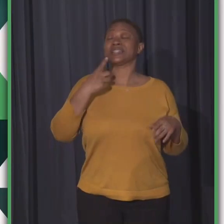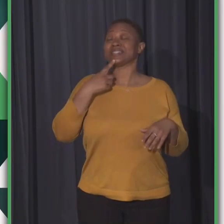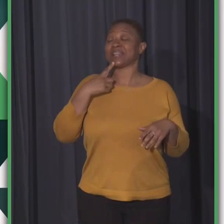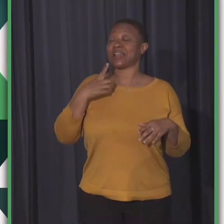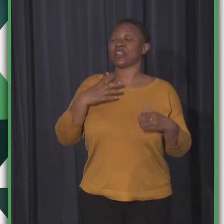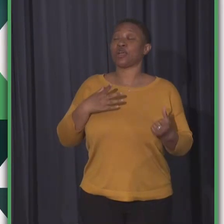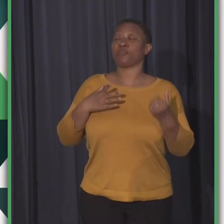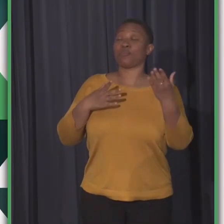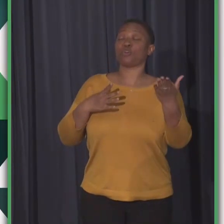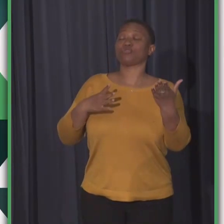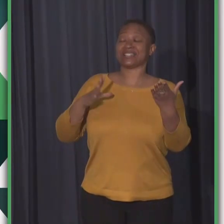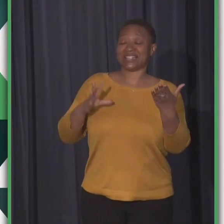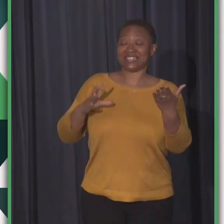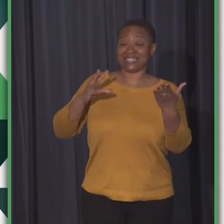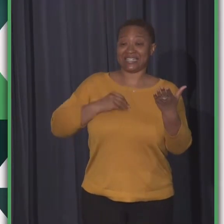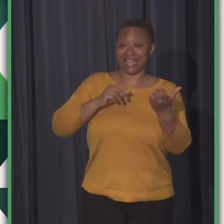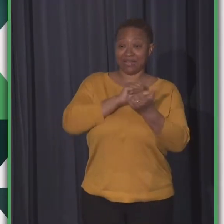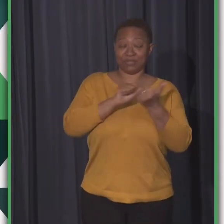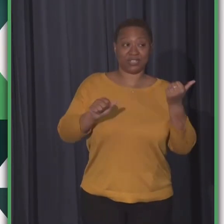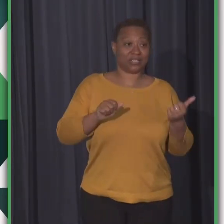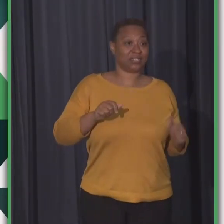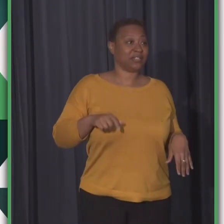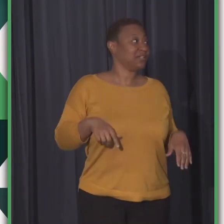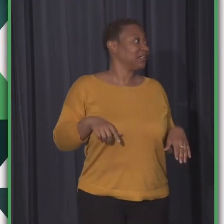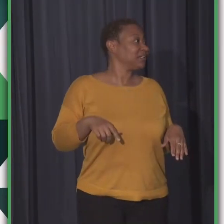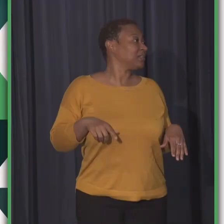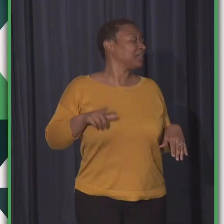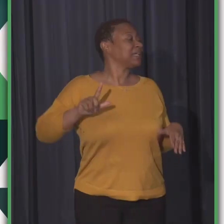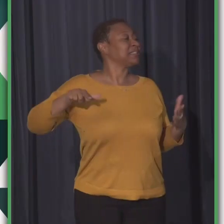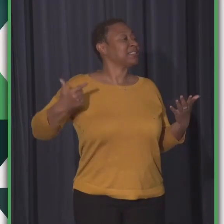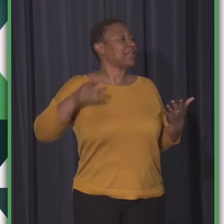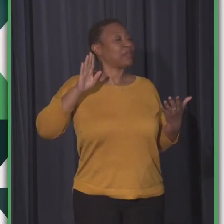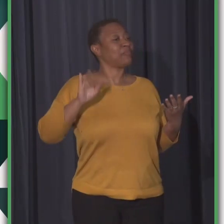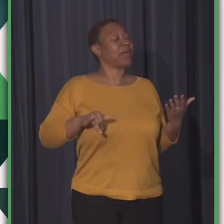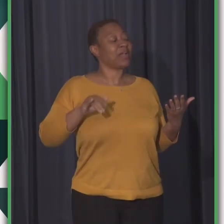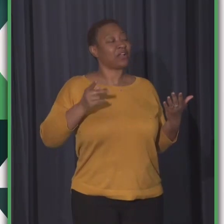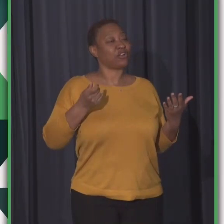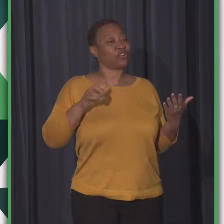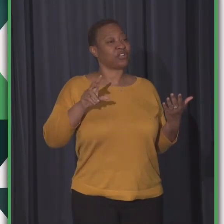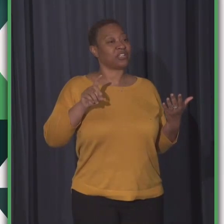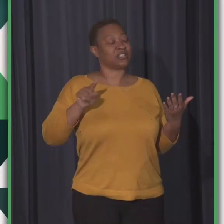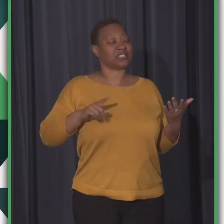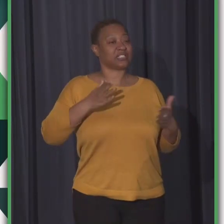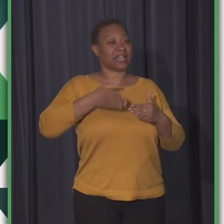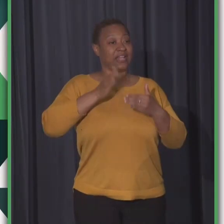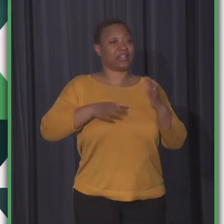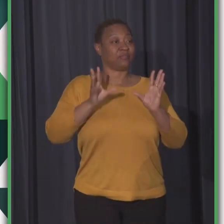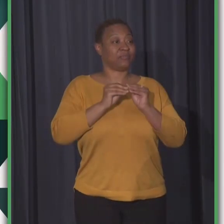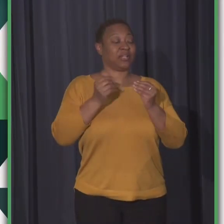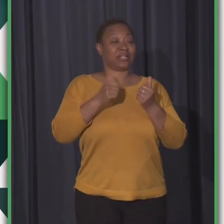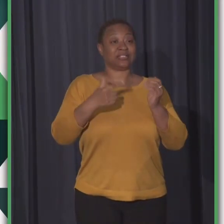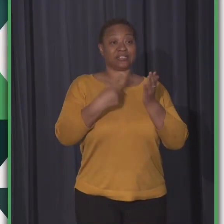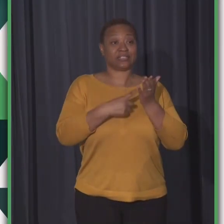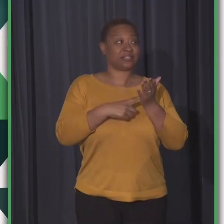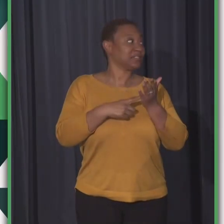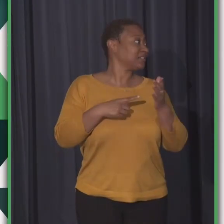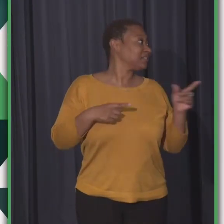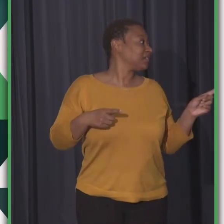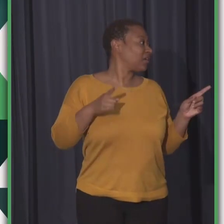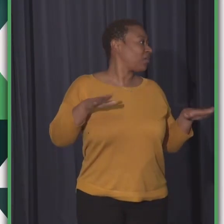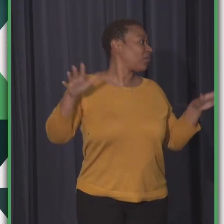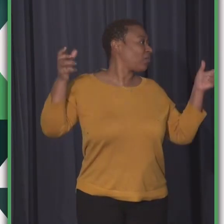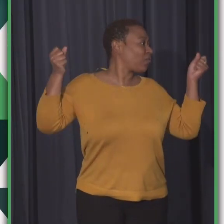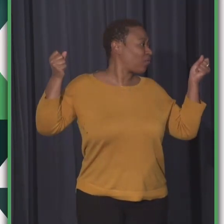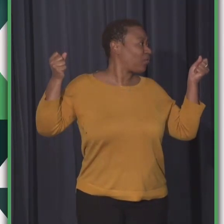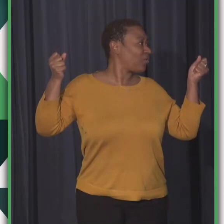is adopted. Thank you. Second. Second by Commissioner Hernandez for adjournment and discussion. All in favor? Wait a minute, everybody.